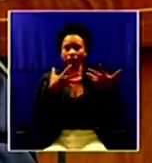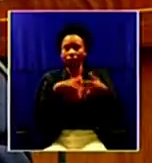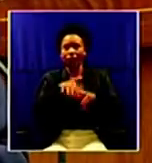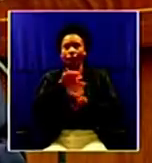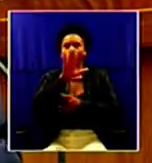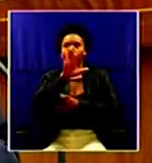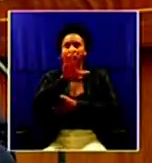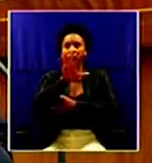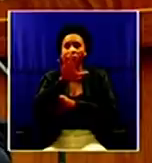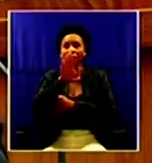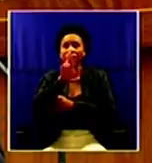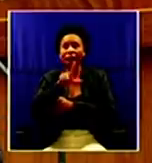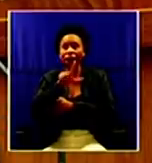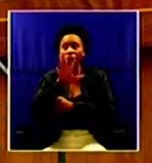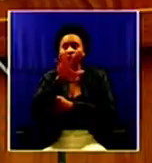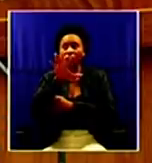5 rand 50 cents.